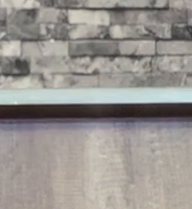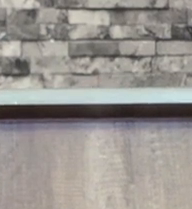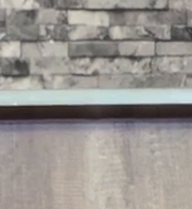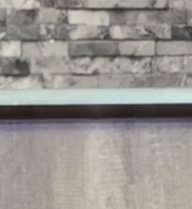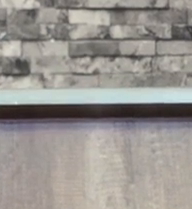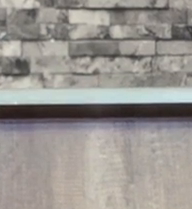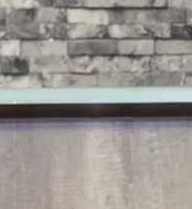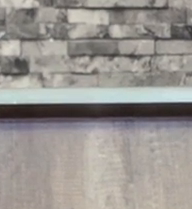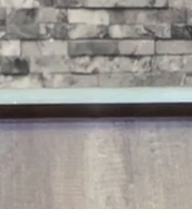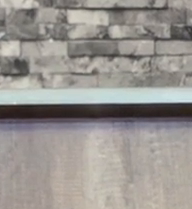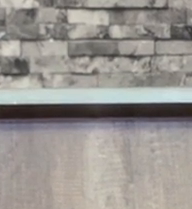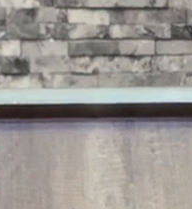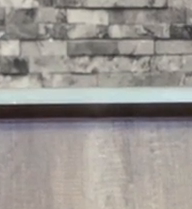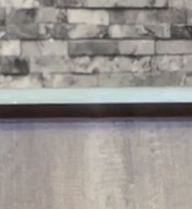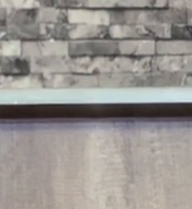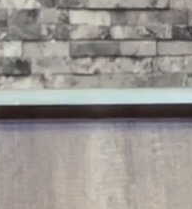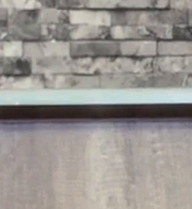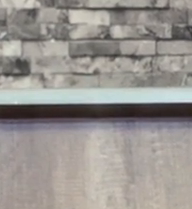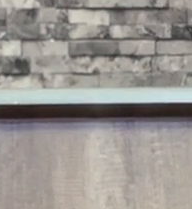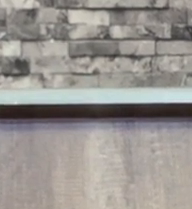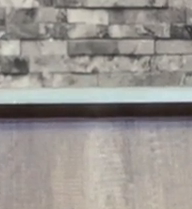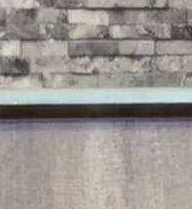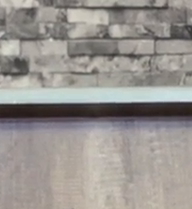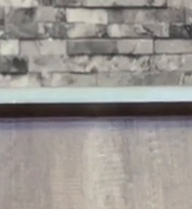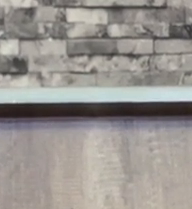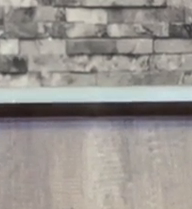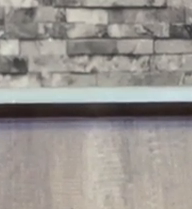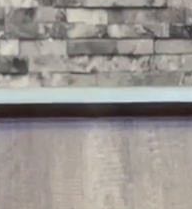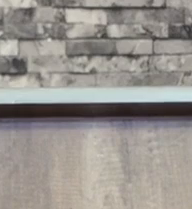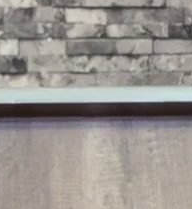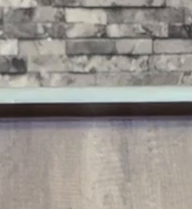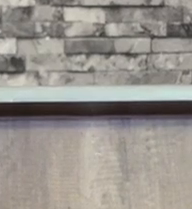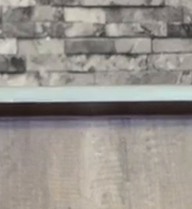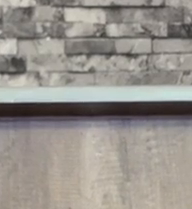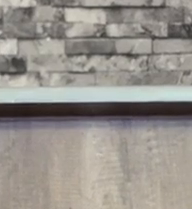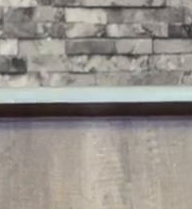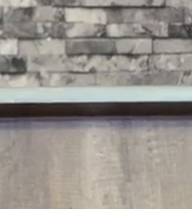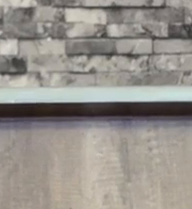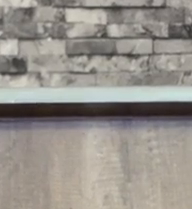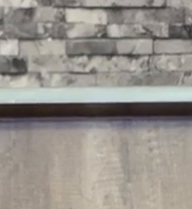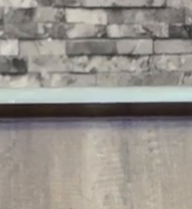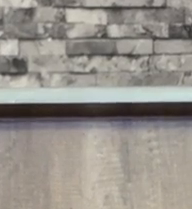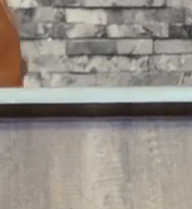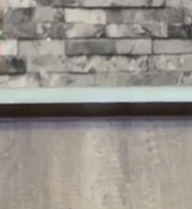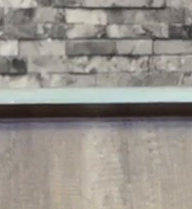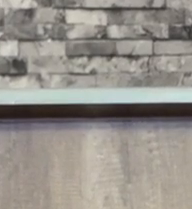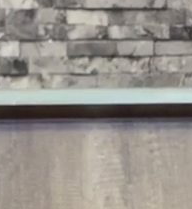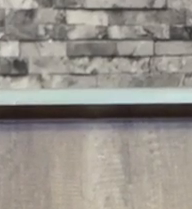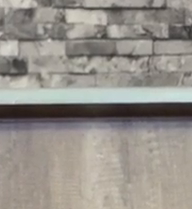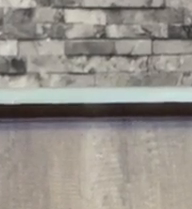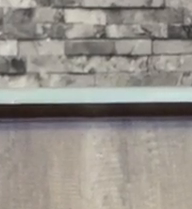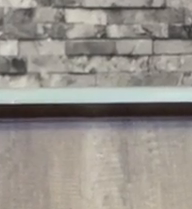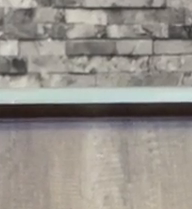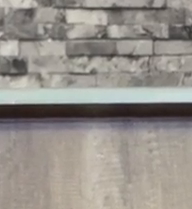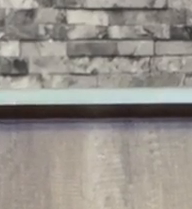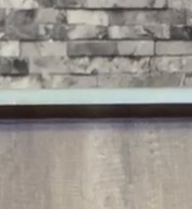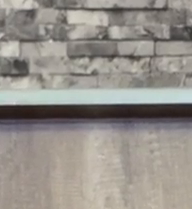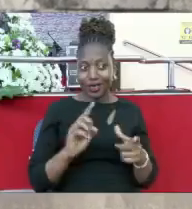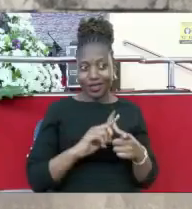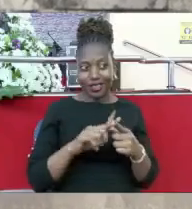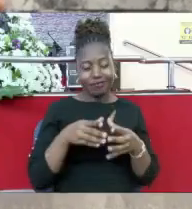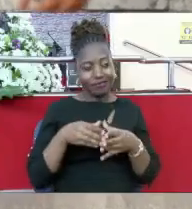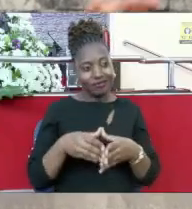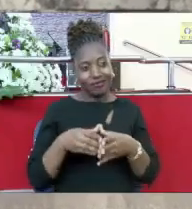when you are not married, it is not permitted. Now, if you are happen that you